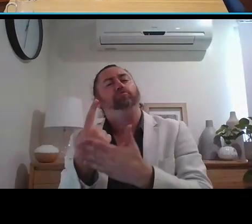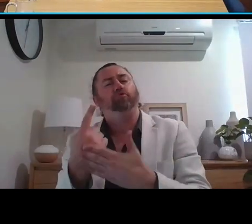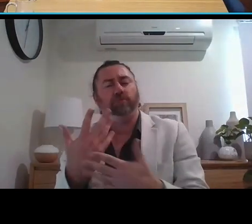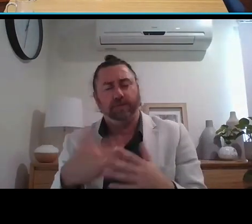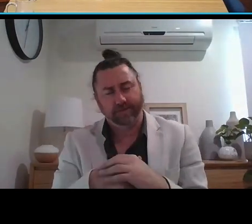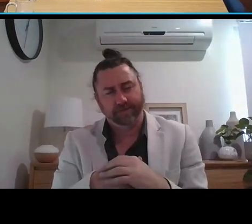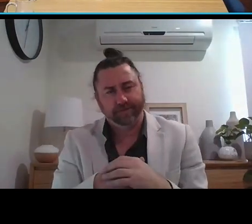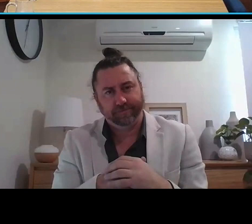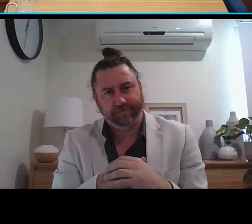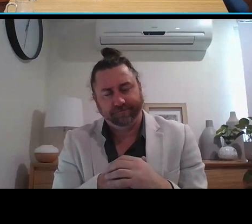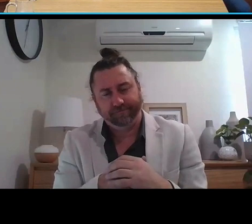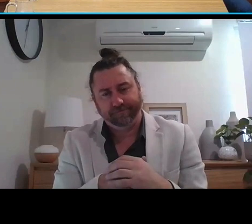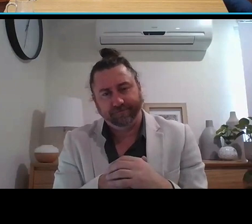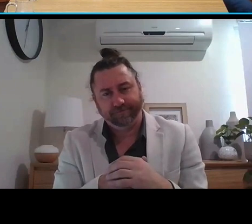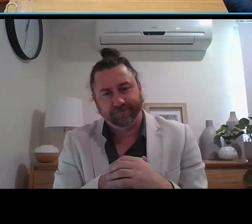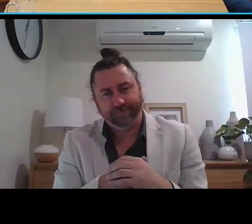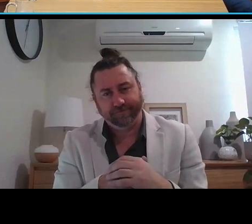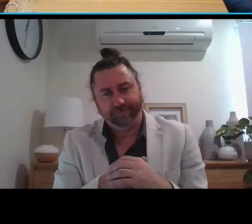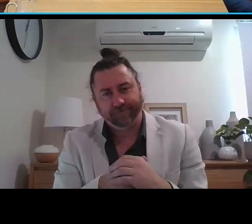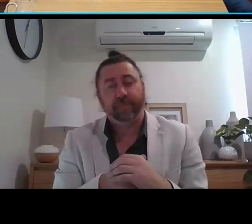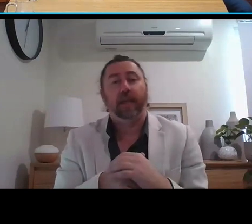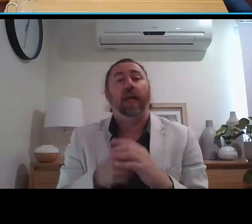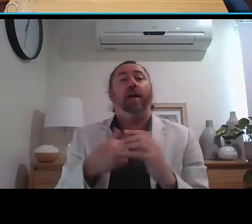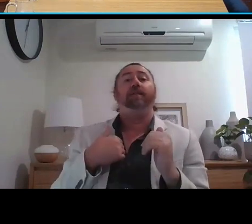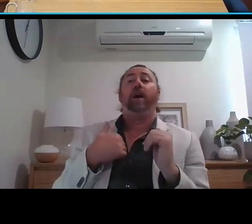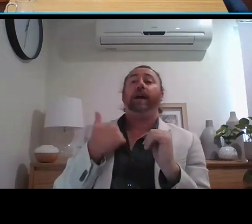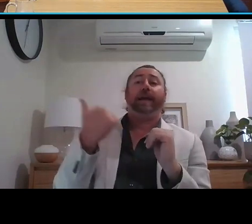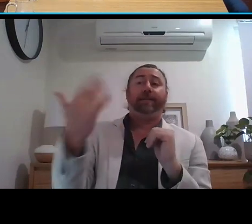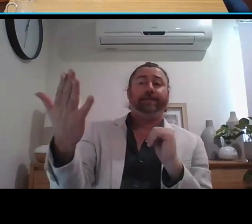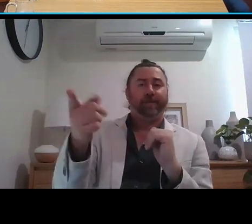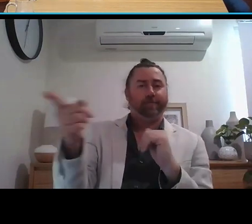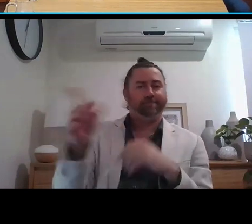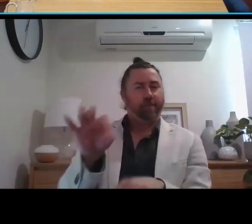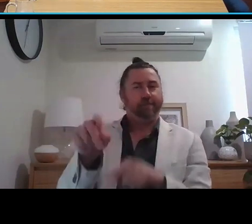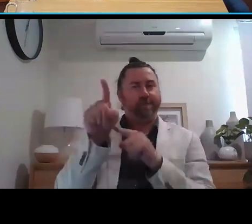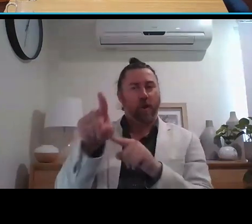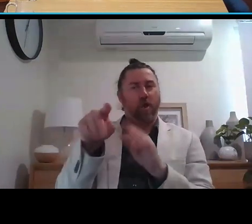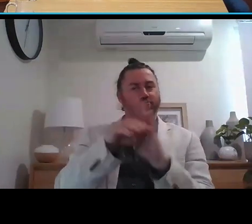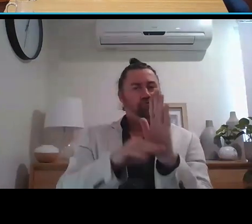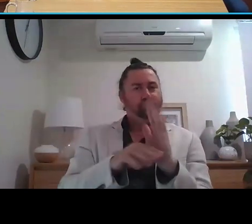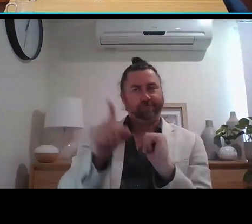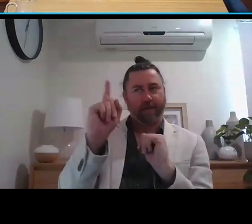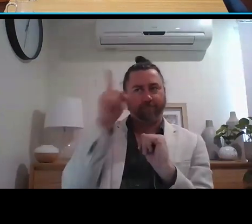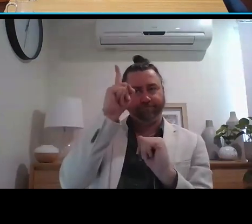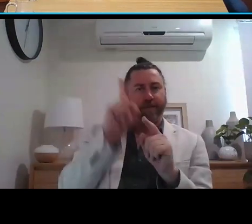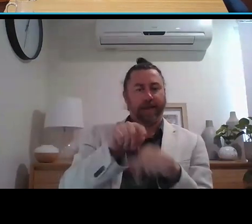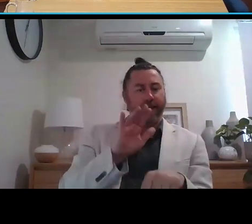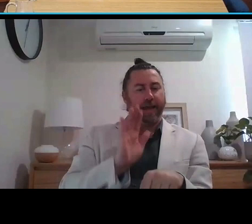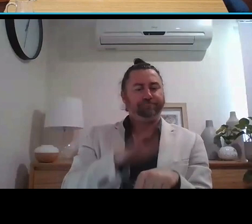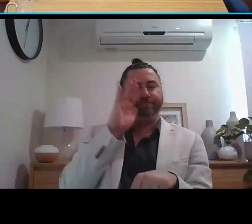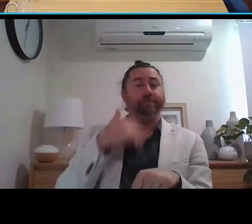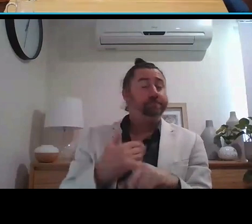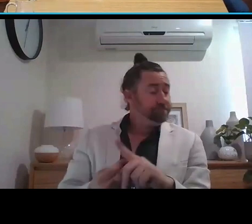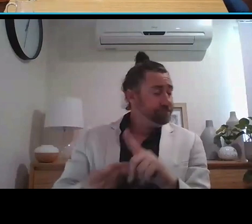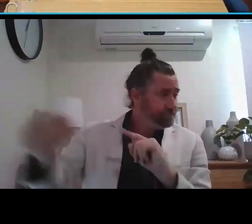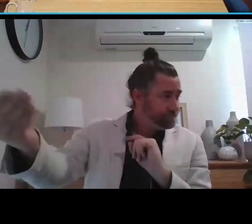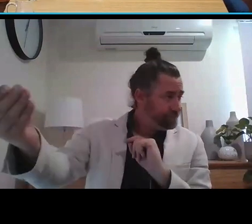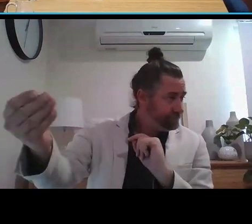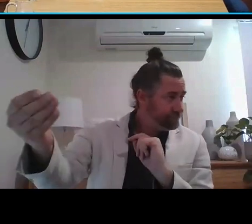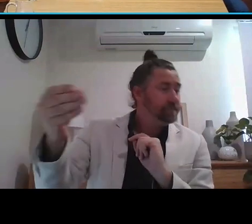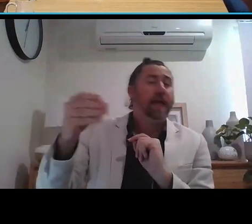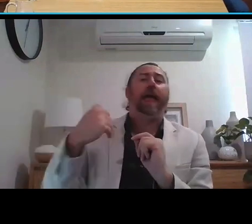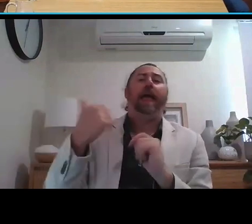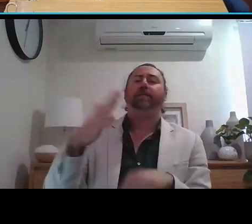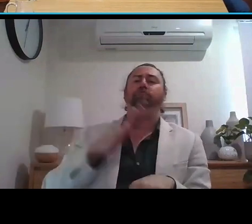addition, following a non-compliance notice, the provider is given a further opportunity to provide evidence of their compliance prior to submitting